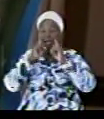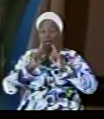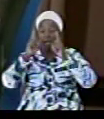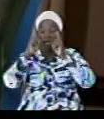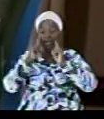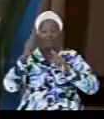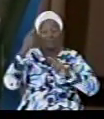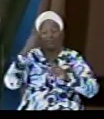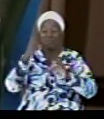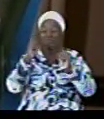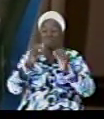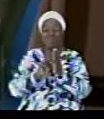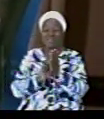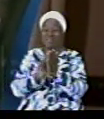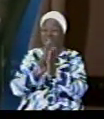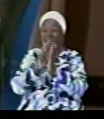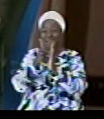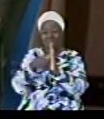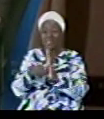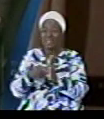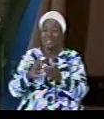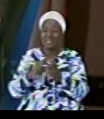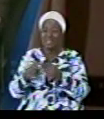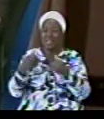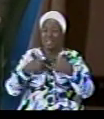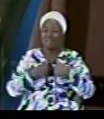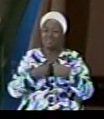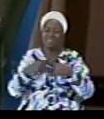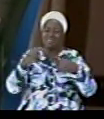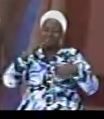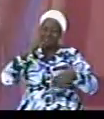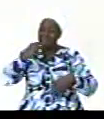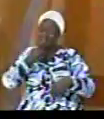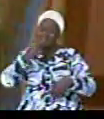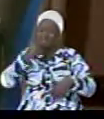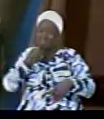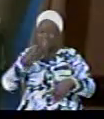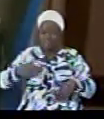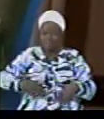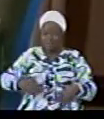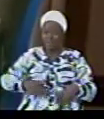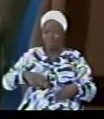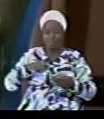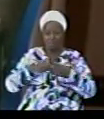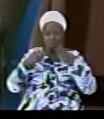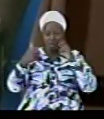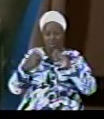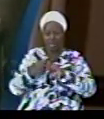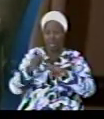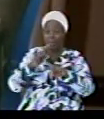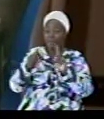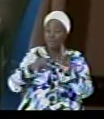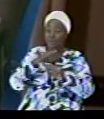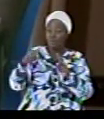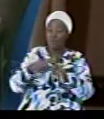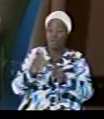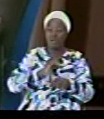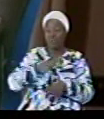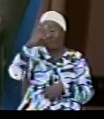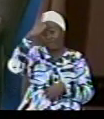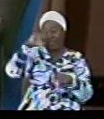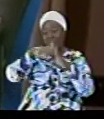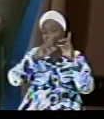a serious and chronic stomach problem. But when Daddy Kumi come down